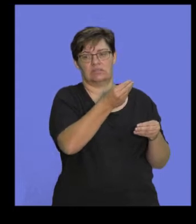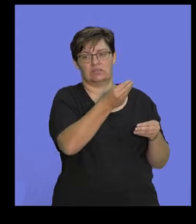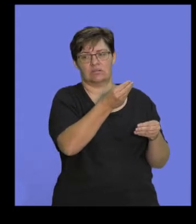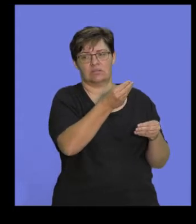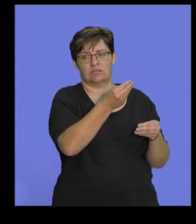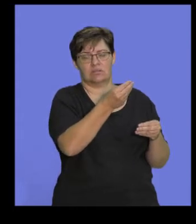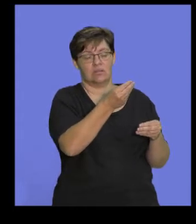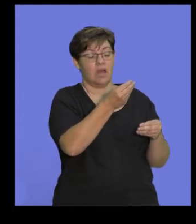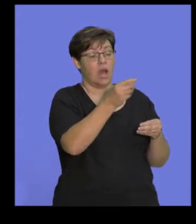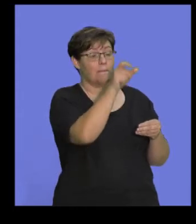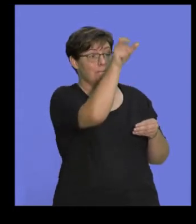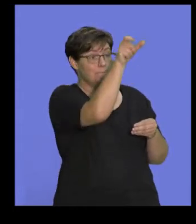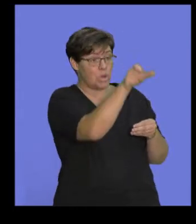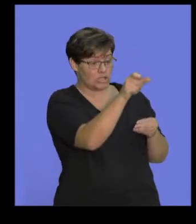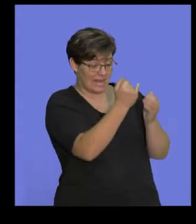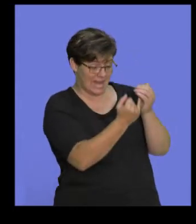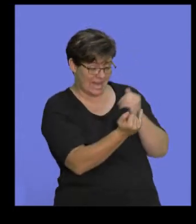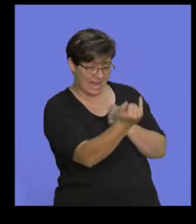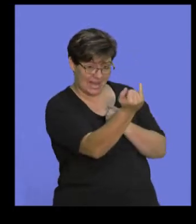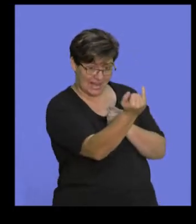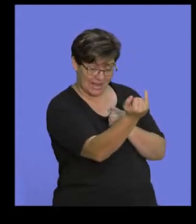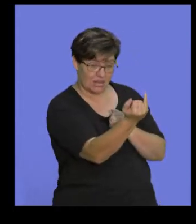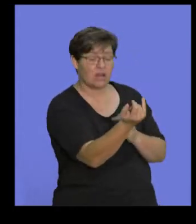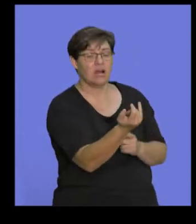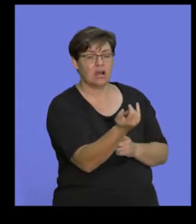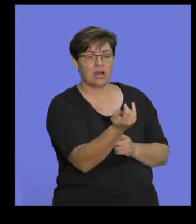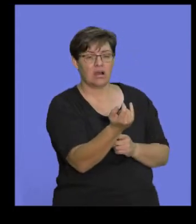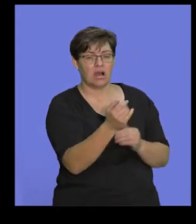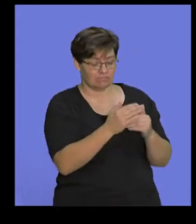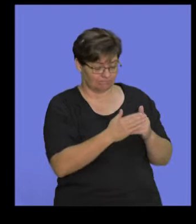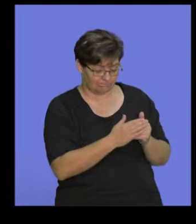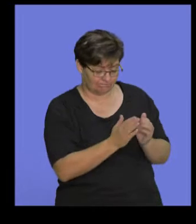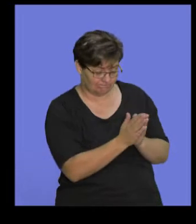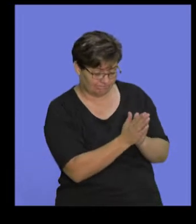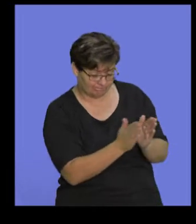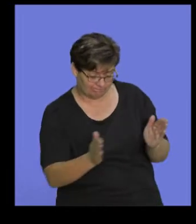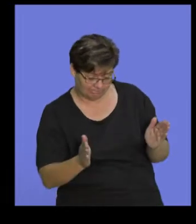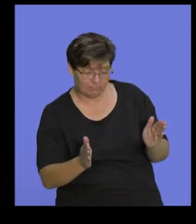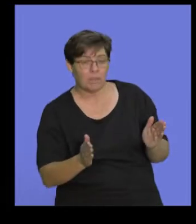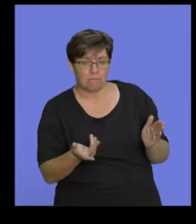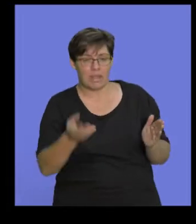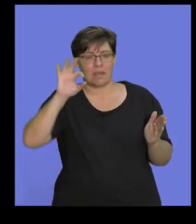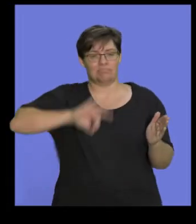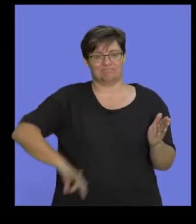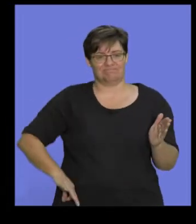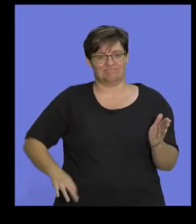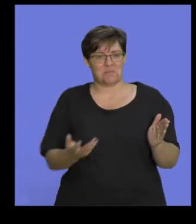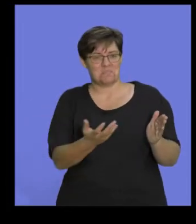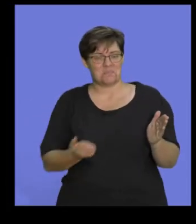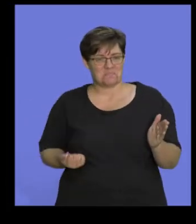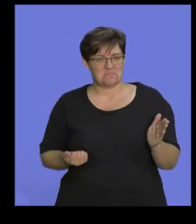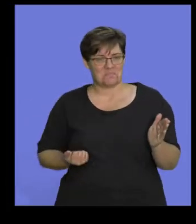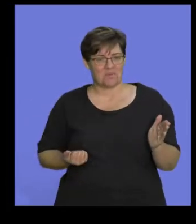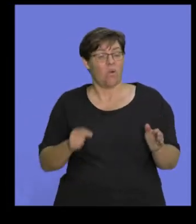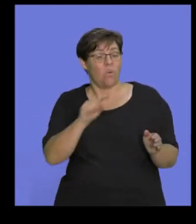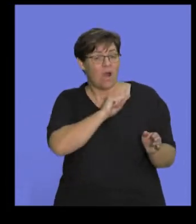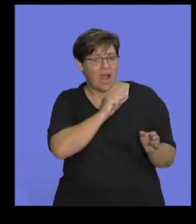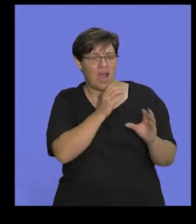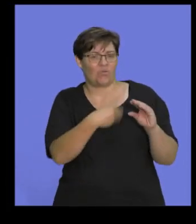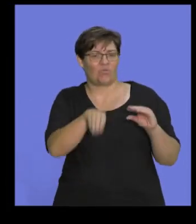that an individual earns over a given amount of time as a result of